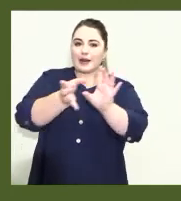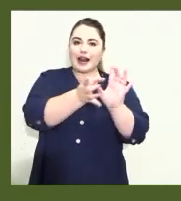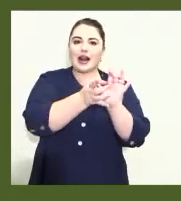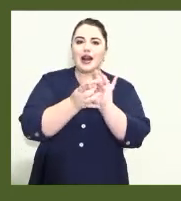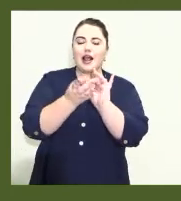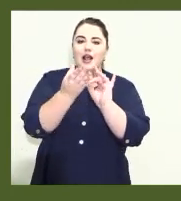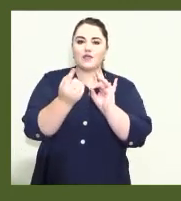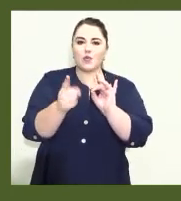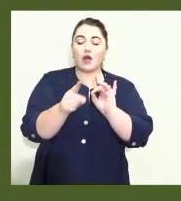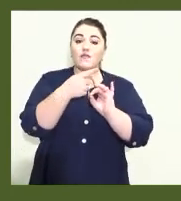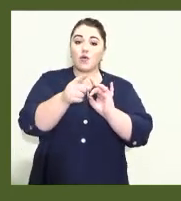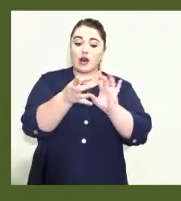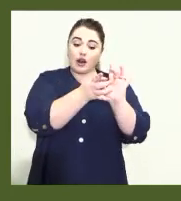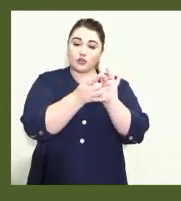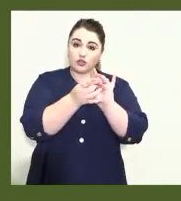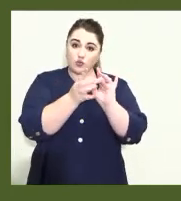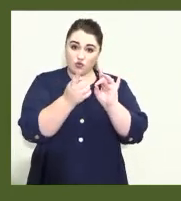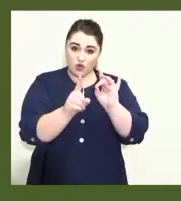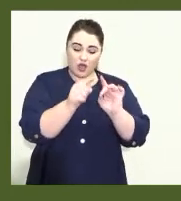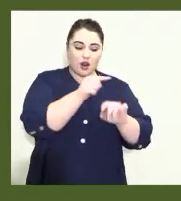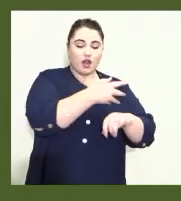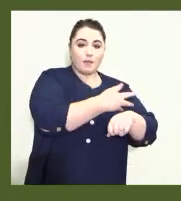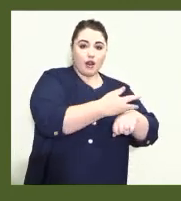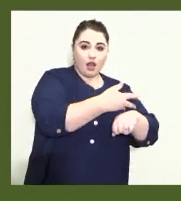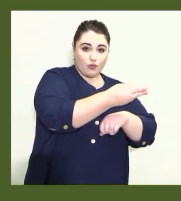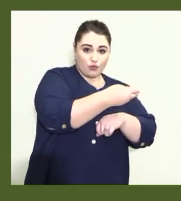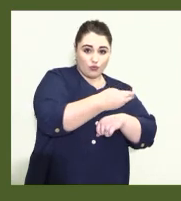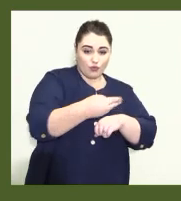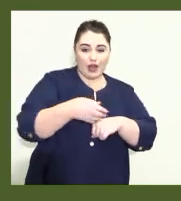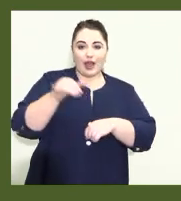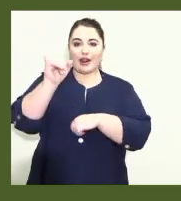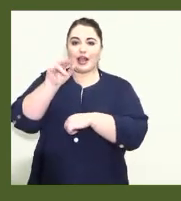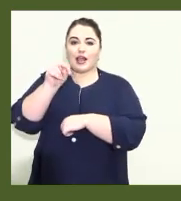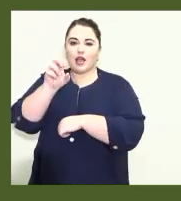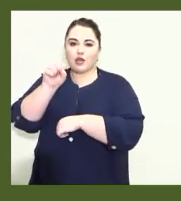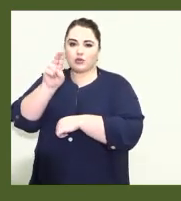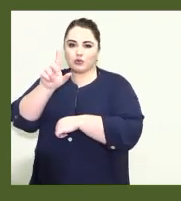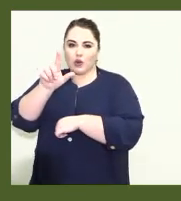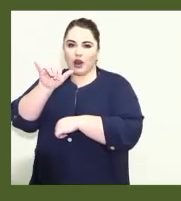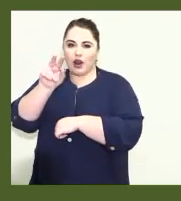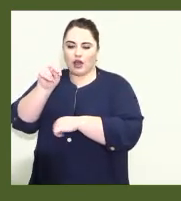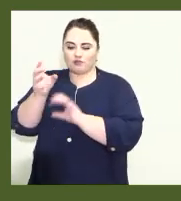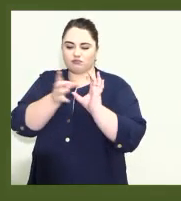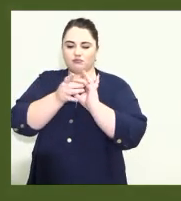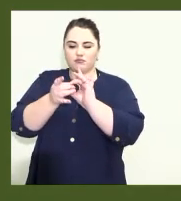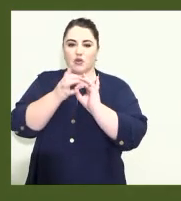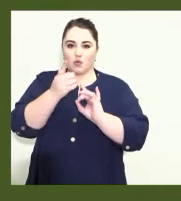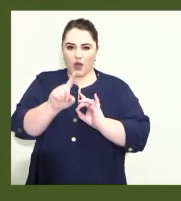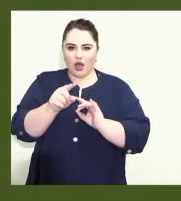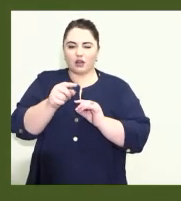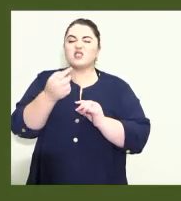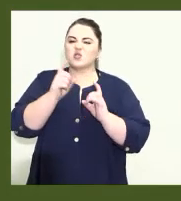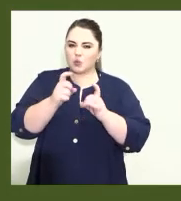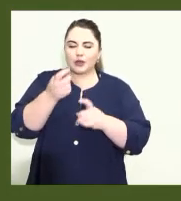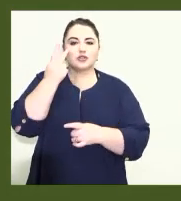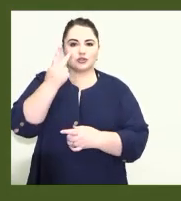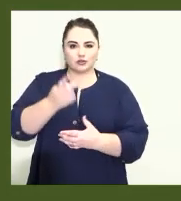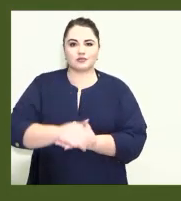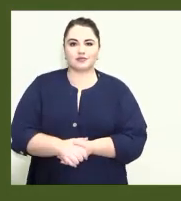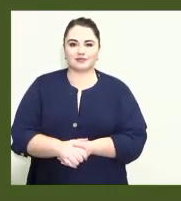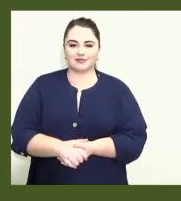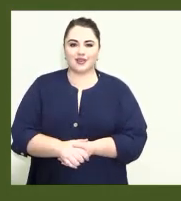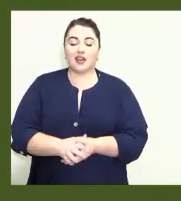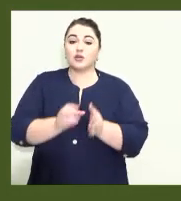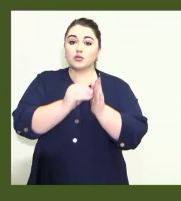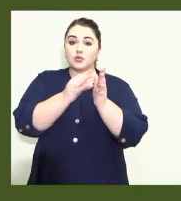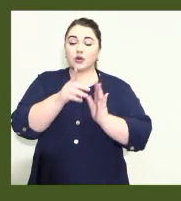relationship between blood glucose and then the concentration of insulin. Let's briefly have a look here.